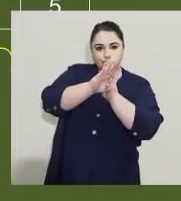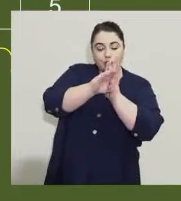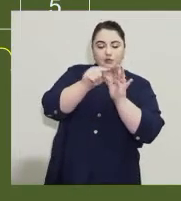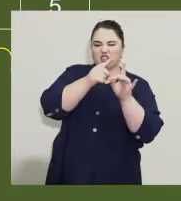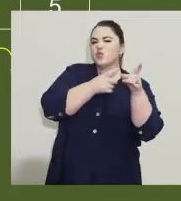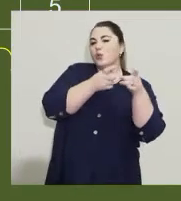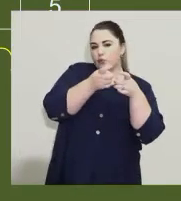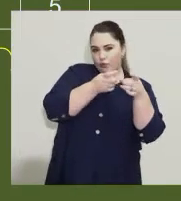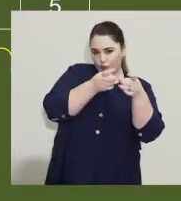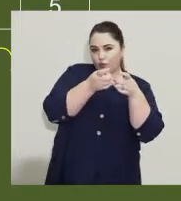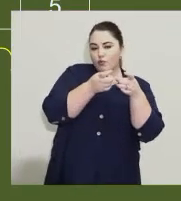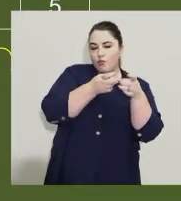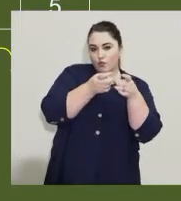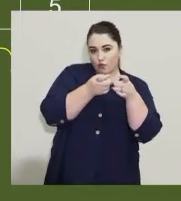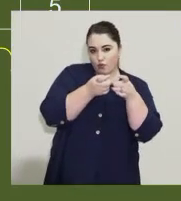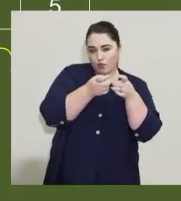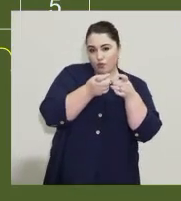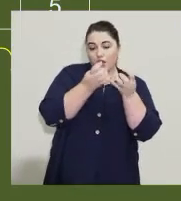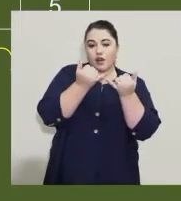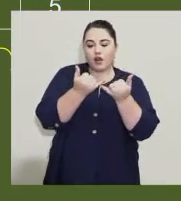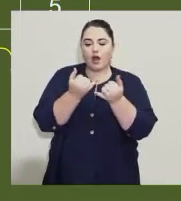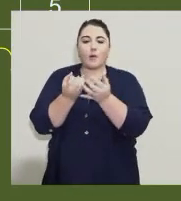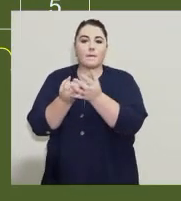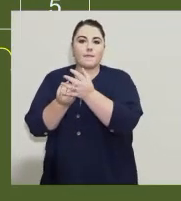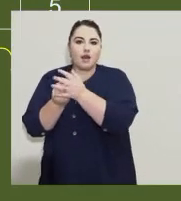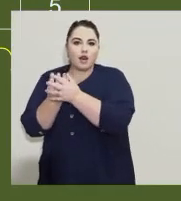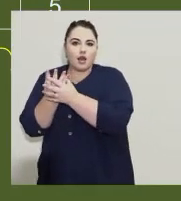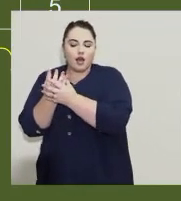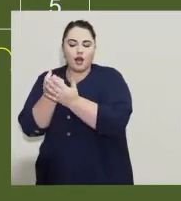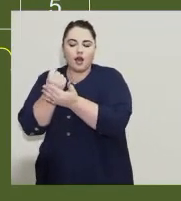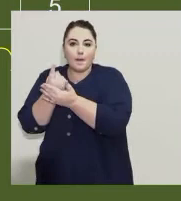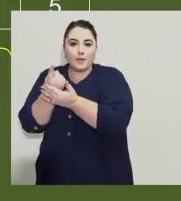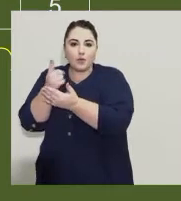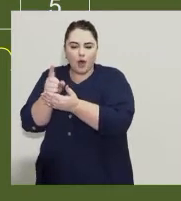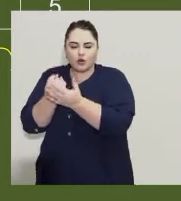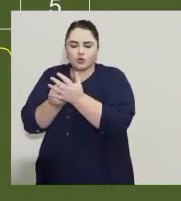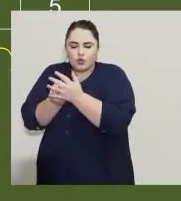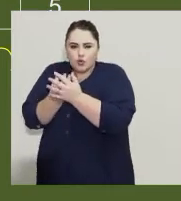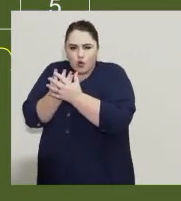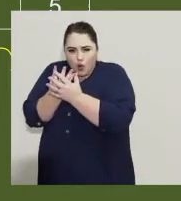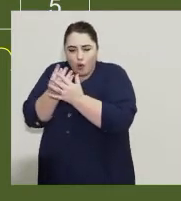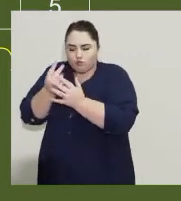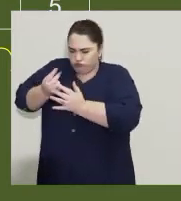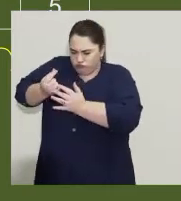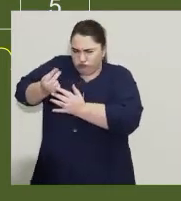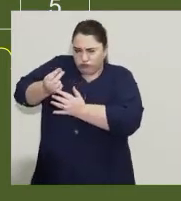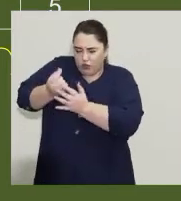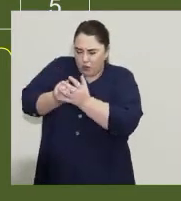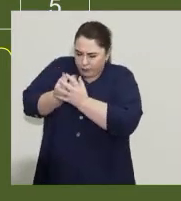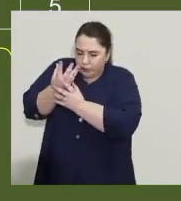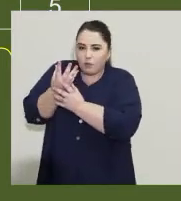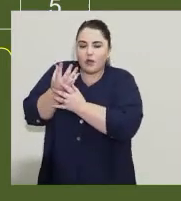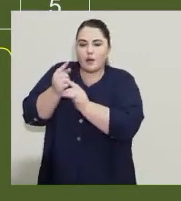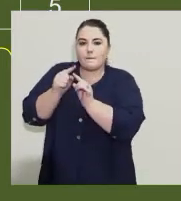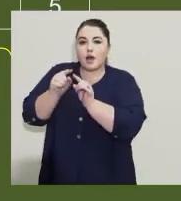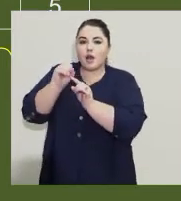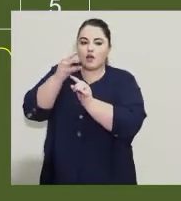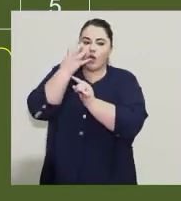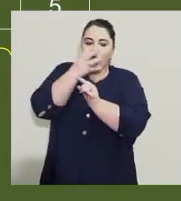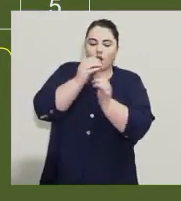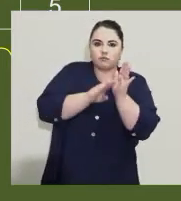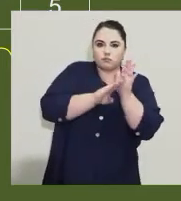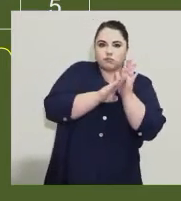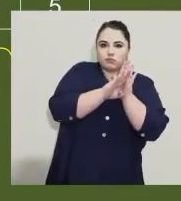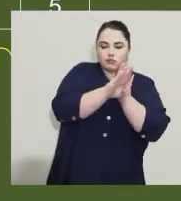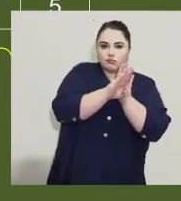is increasing. So he controlled that. And what's happening with the plant? It's growing, and it's growing